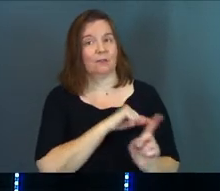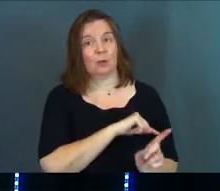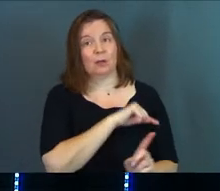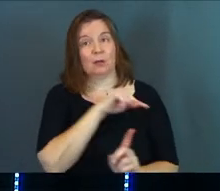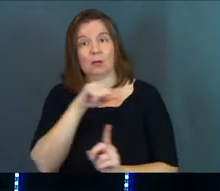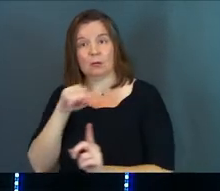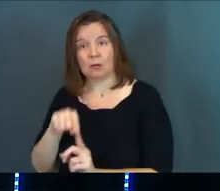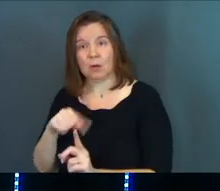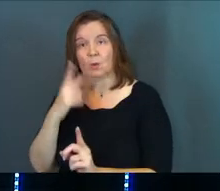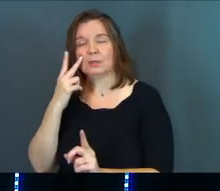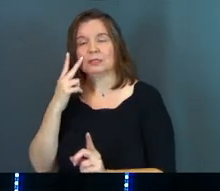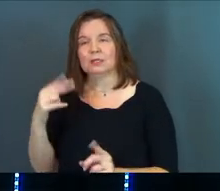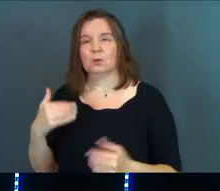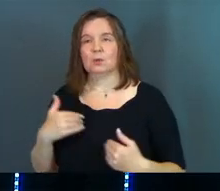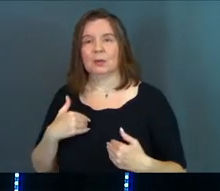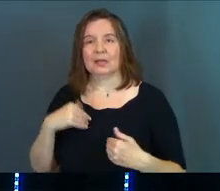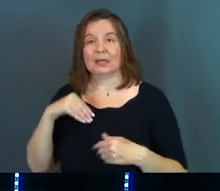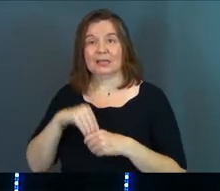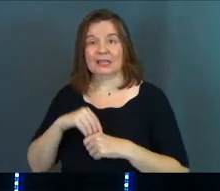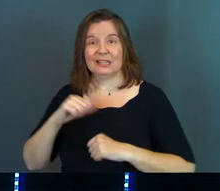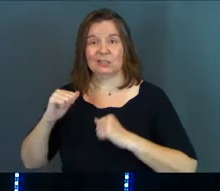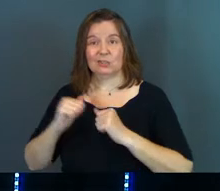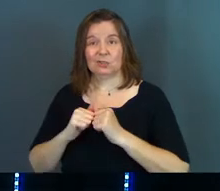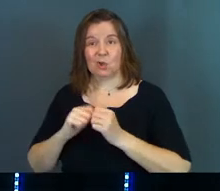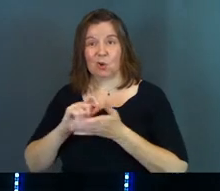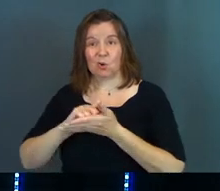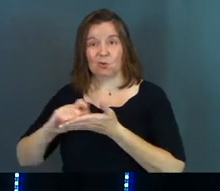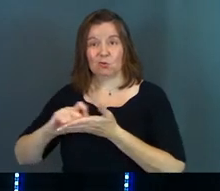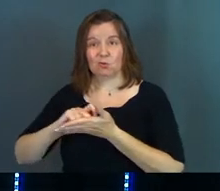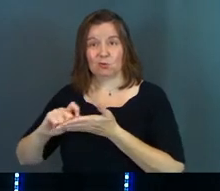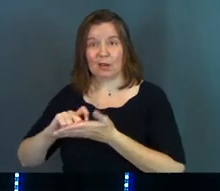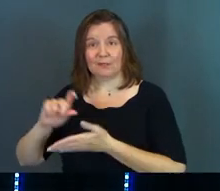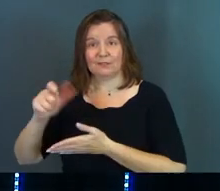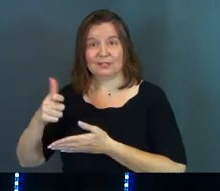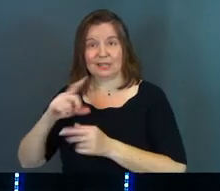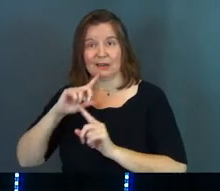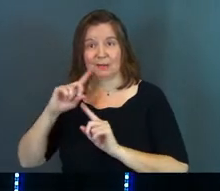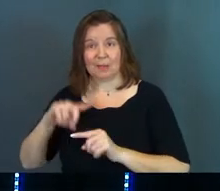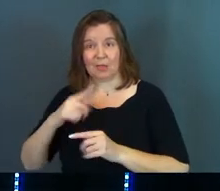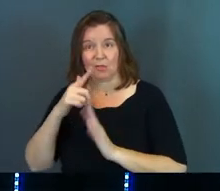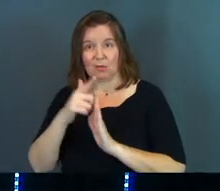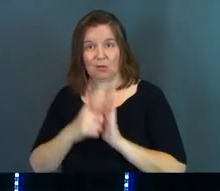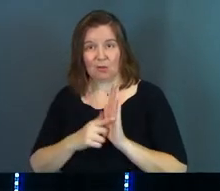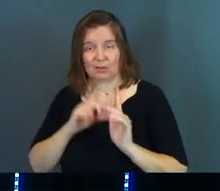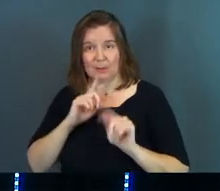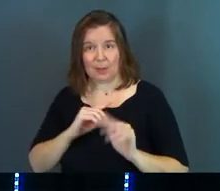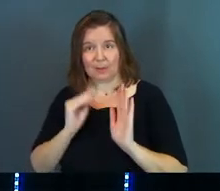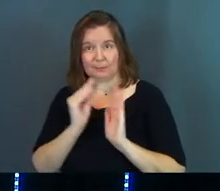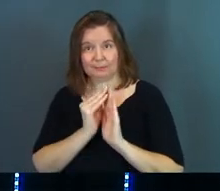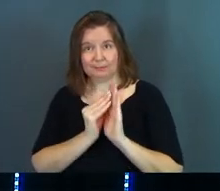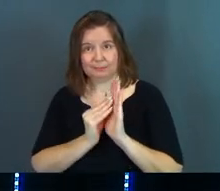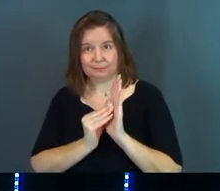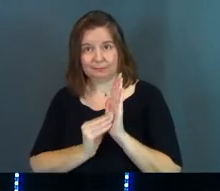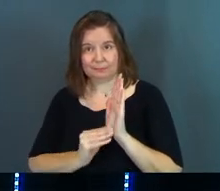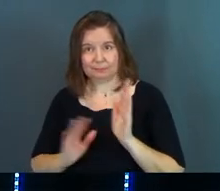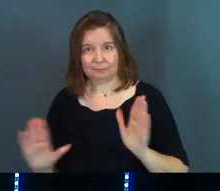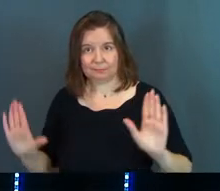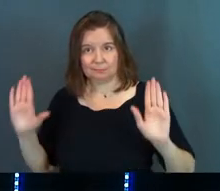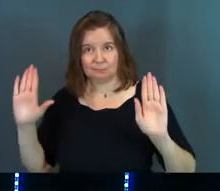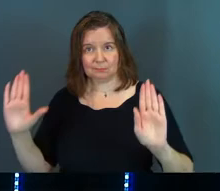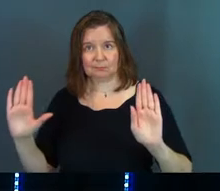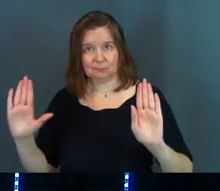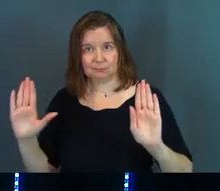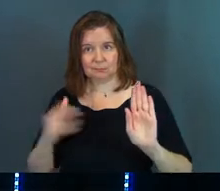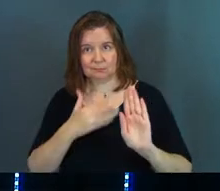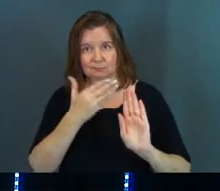we see that we get this in stone writing of the laws, of the commandments, of